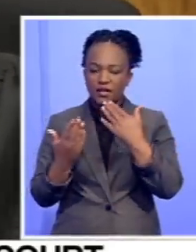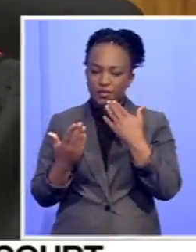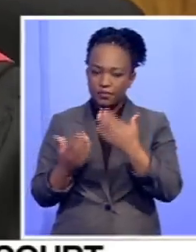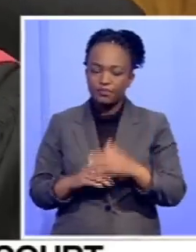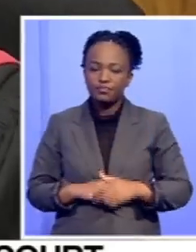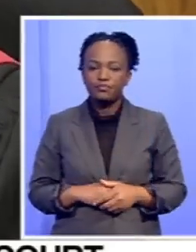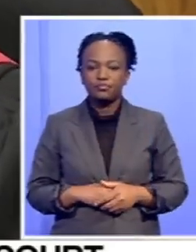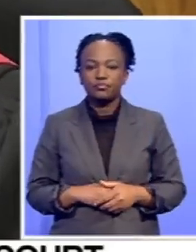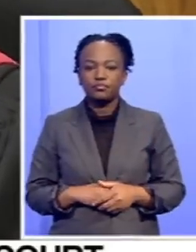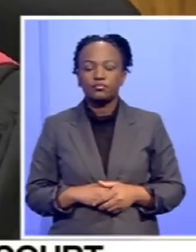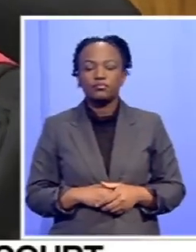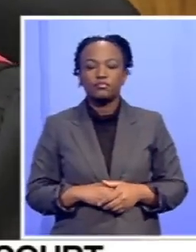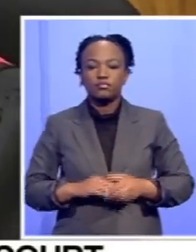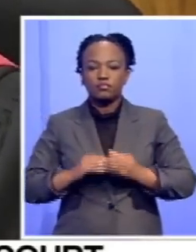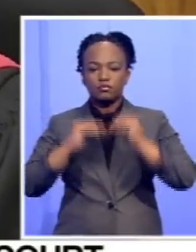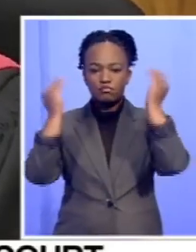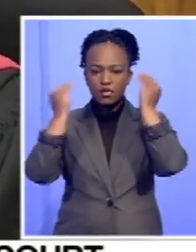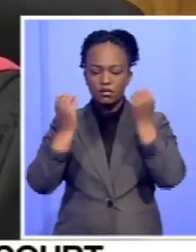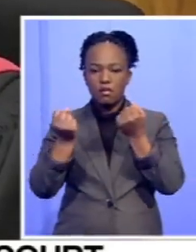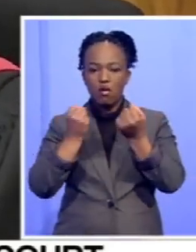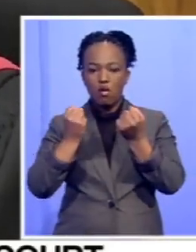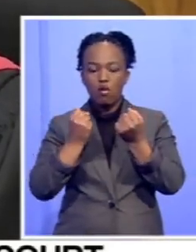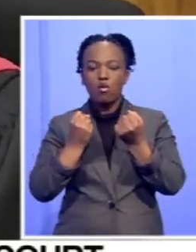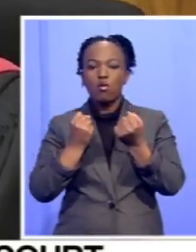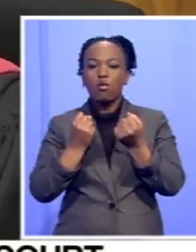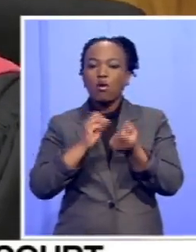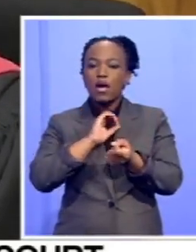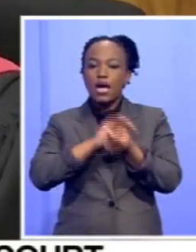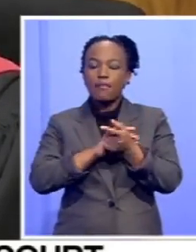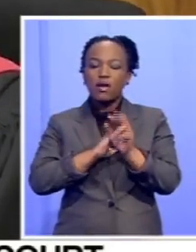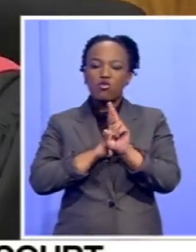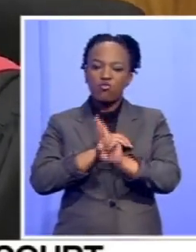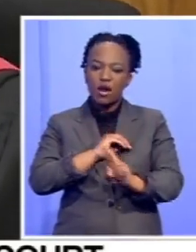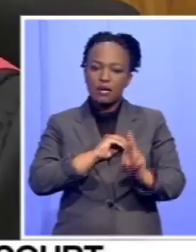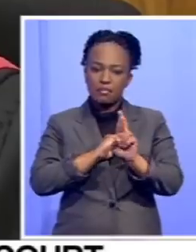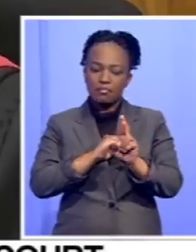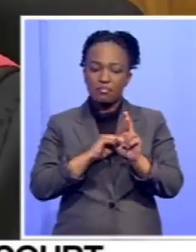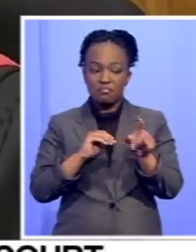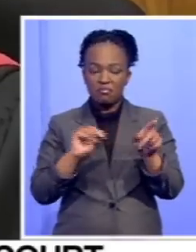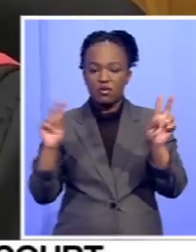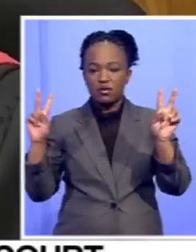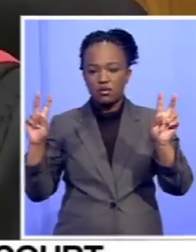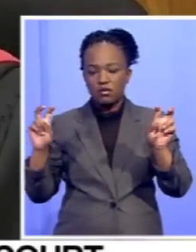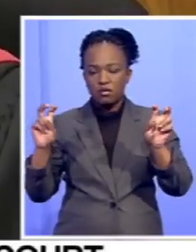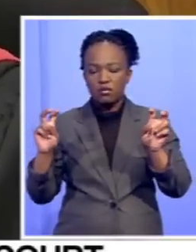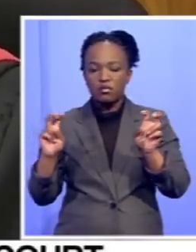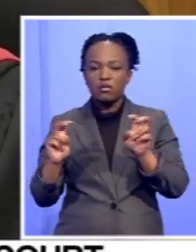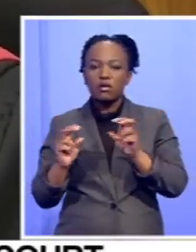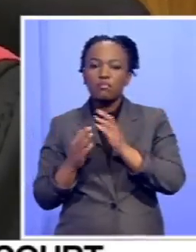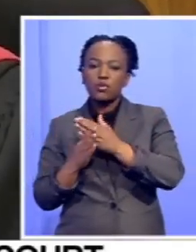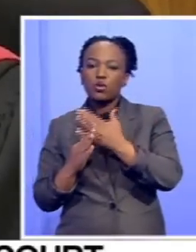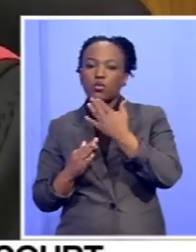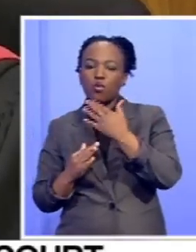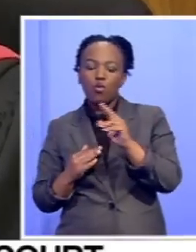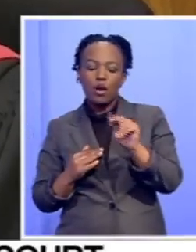In the Magistrate Court for the District of Johannesburg North, held at Randburg, in the matter between the State and Julius